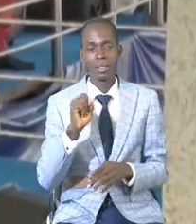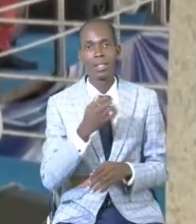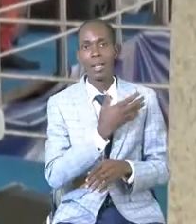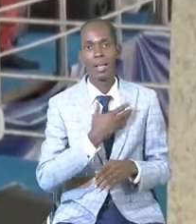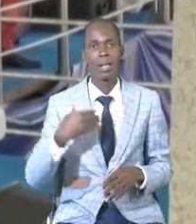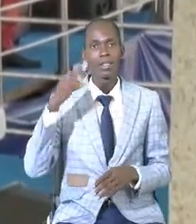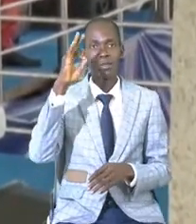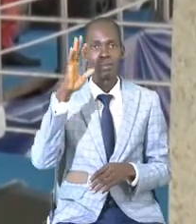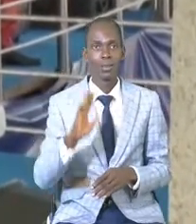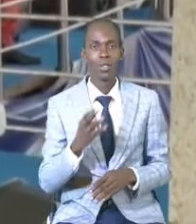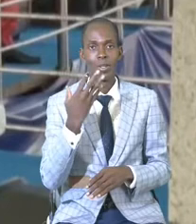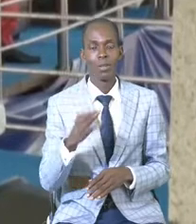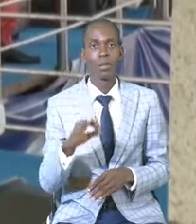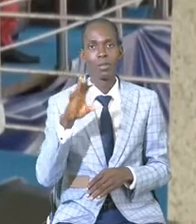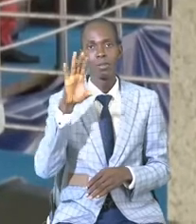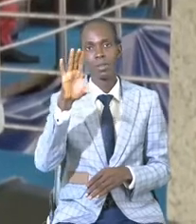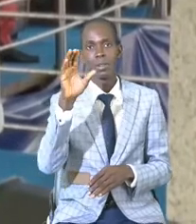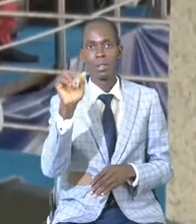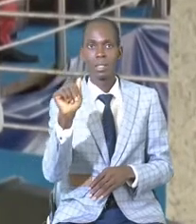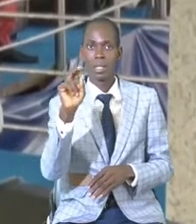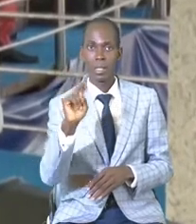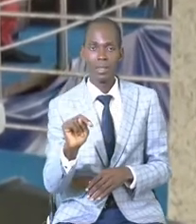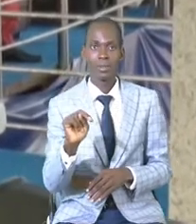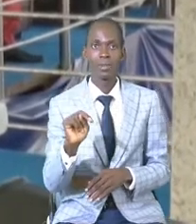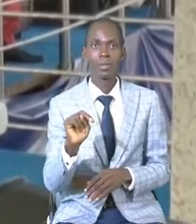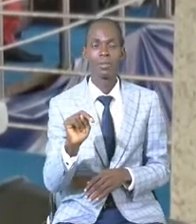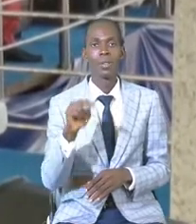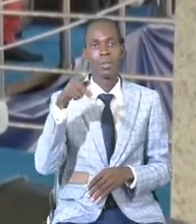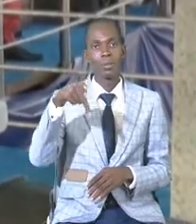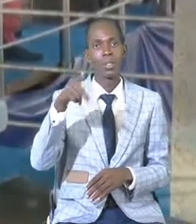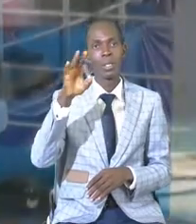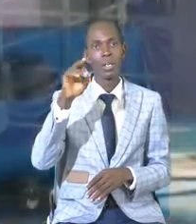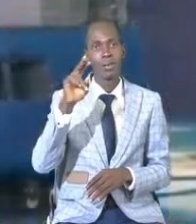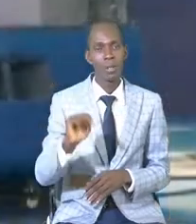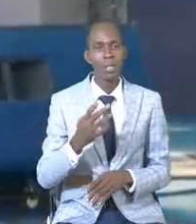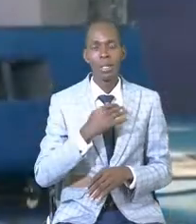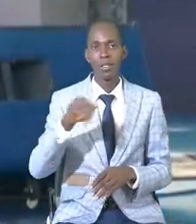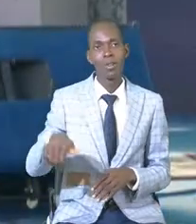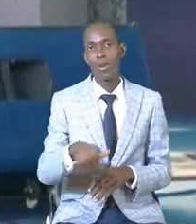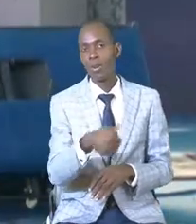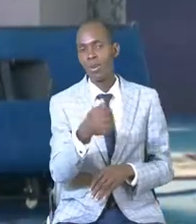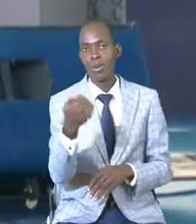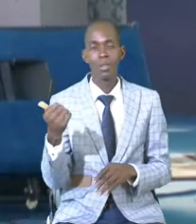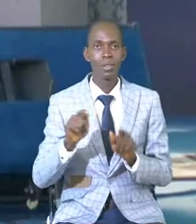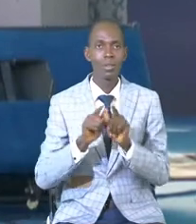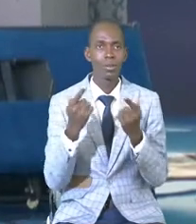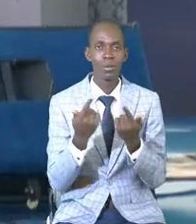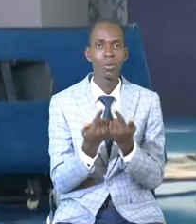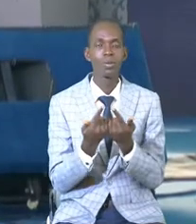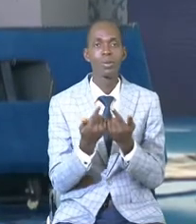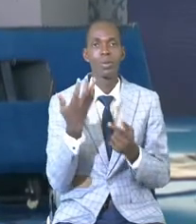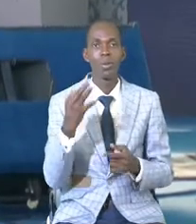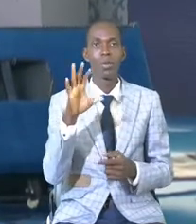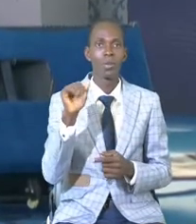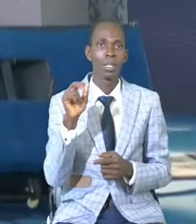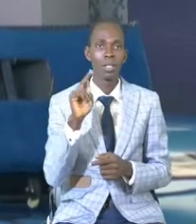the Christian Association of Nigeria, PFN, and all the other blocks in Cannes, we thank the Lord that he